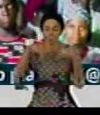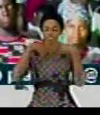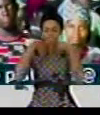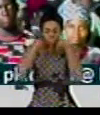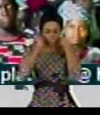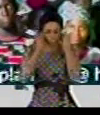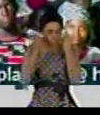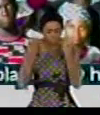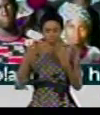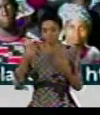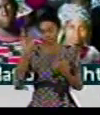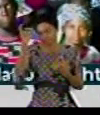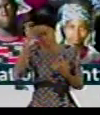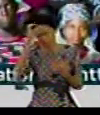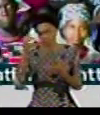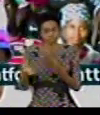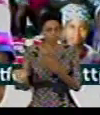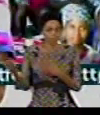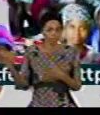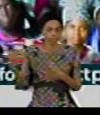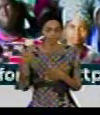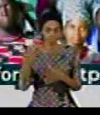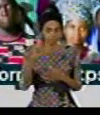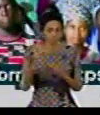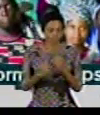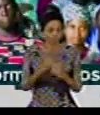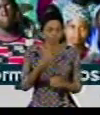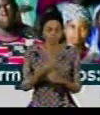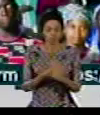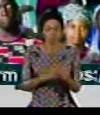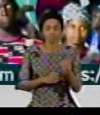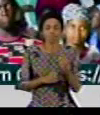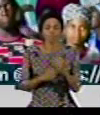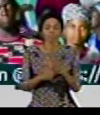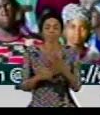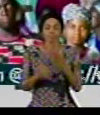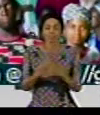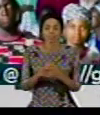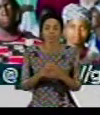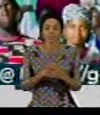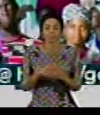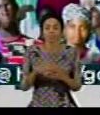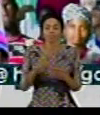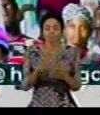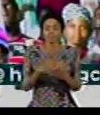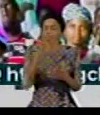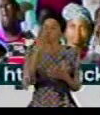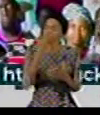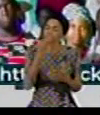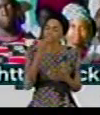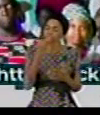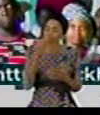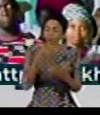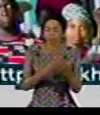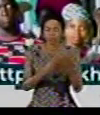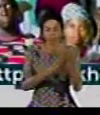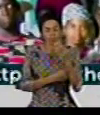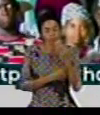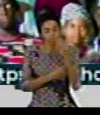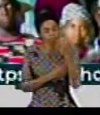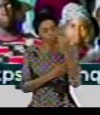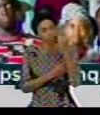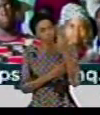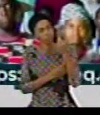Last year, I just discovered I slept. Then in the morning, to wake up, I discovered that